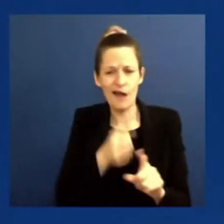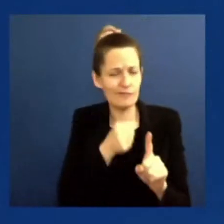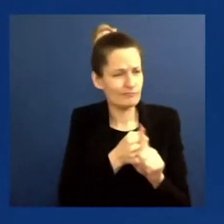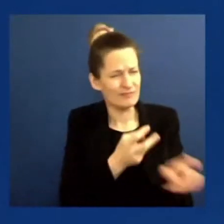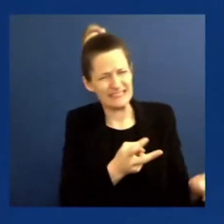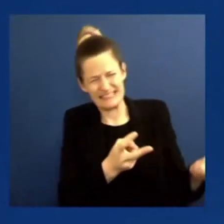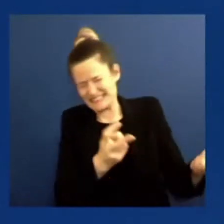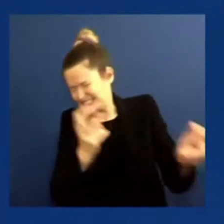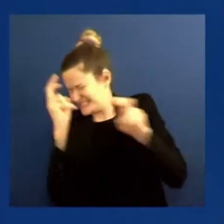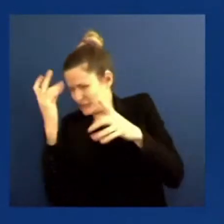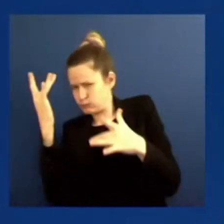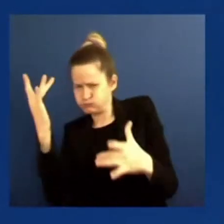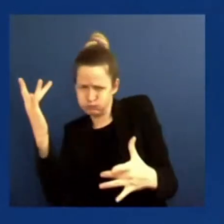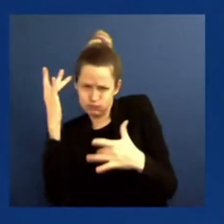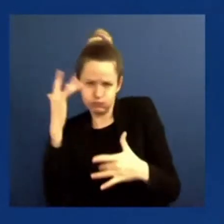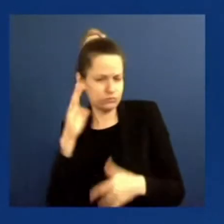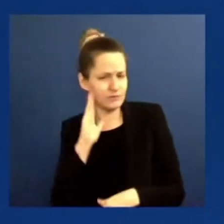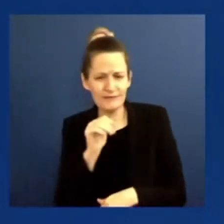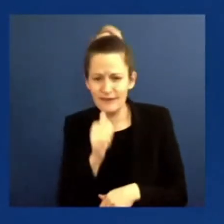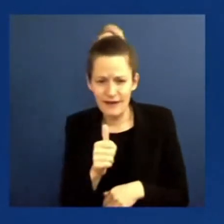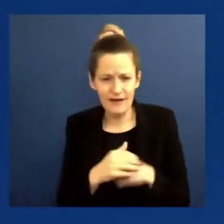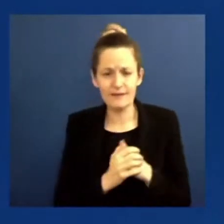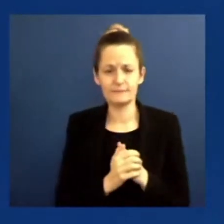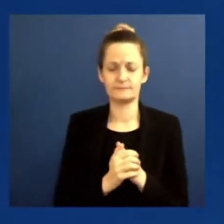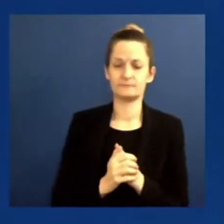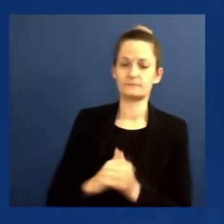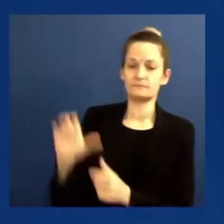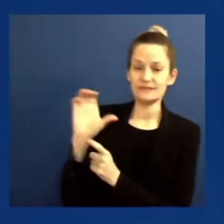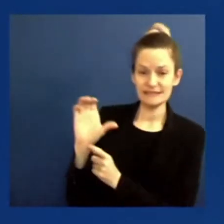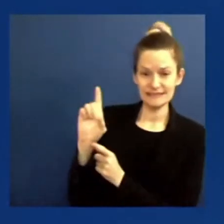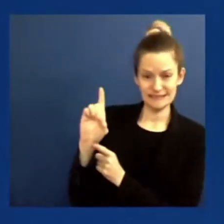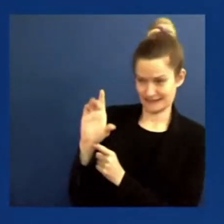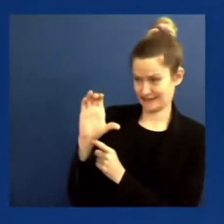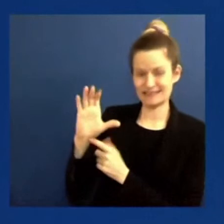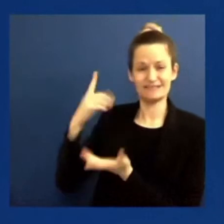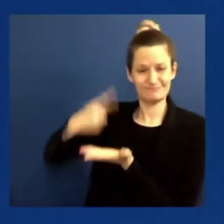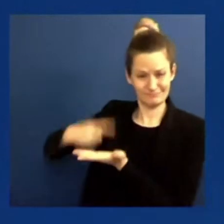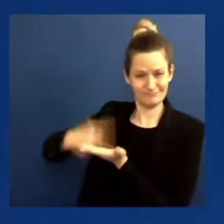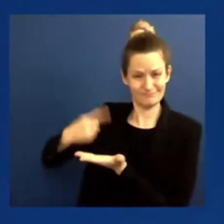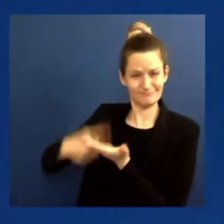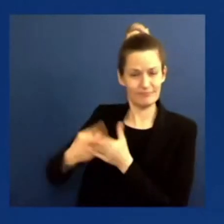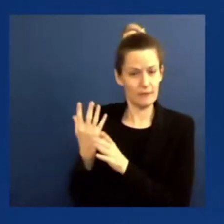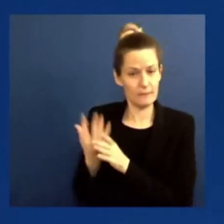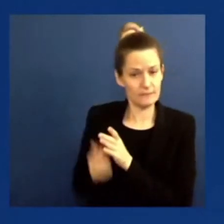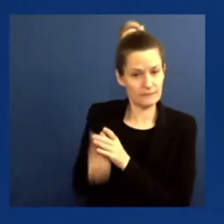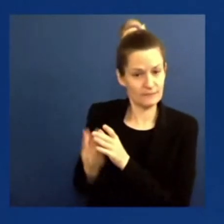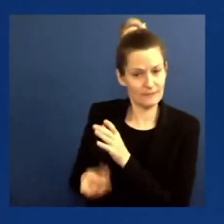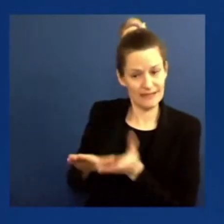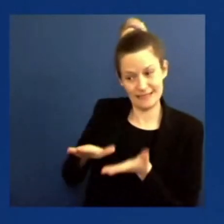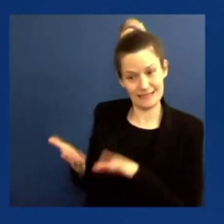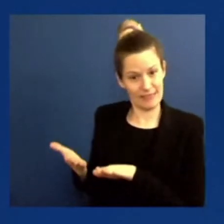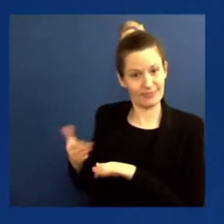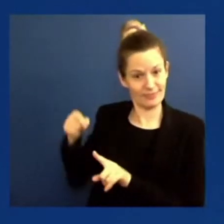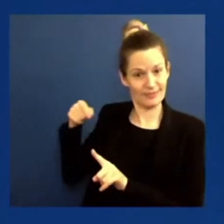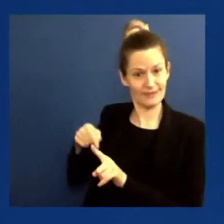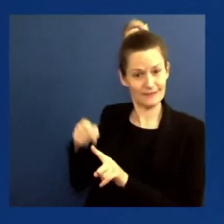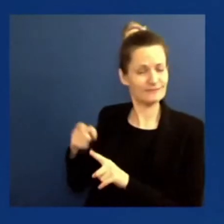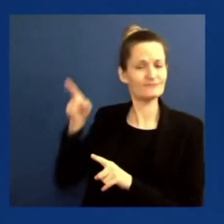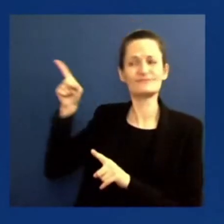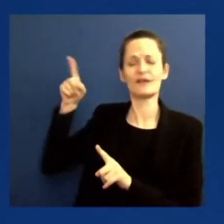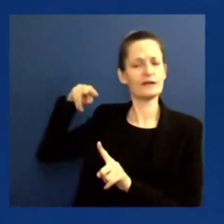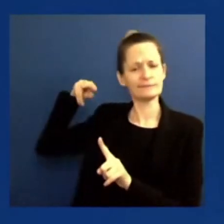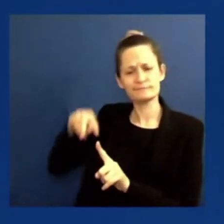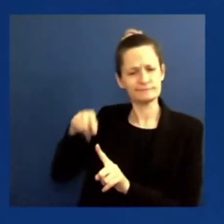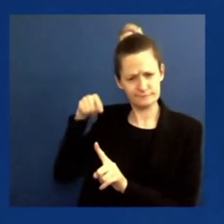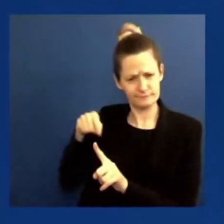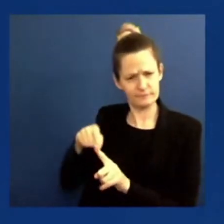Today in CDC's Morbidity and Mortality Weekly Report, or MMWR, examines the effectiveness of mRNA